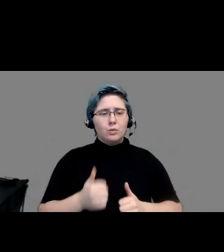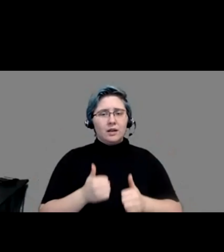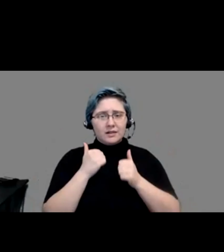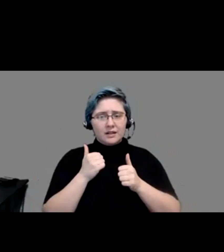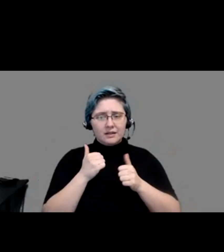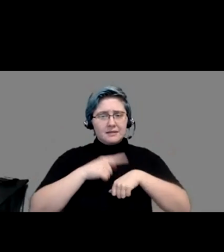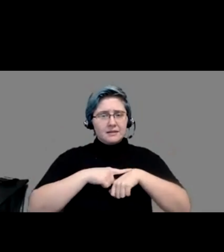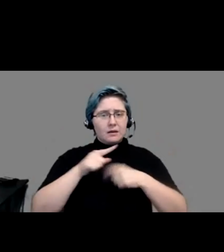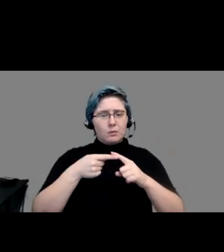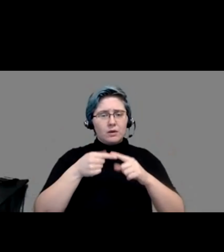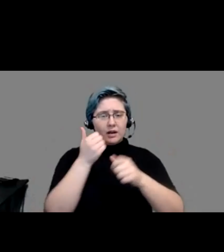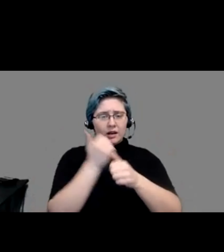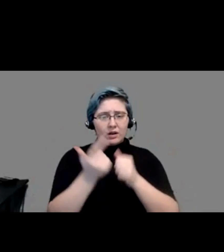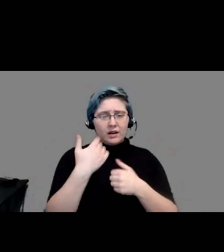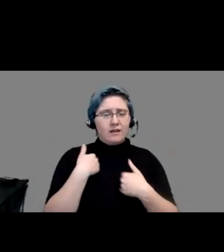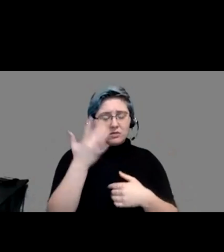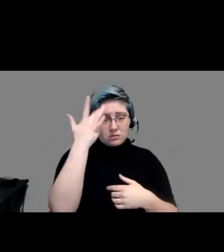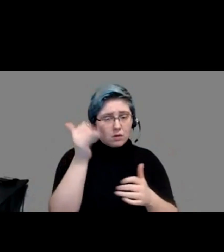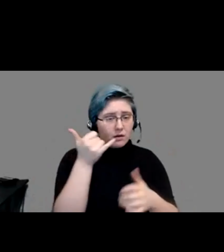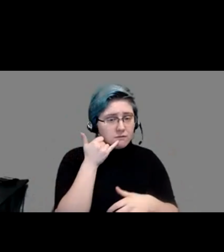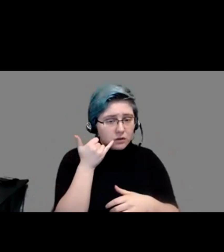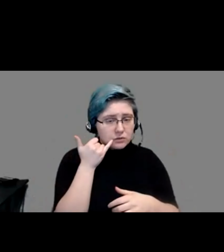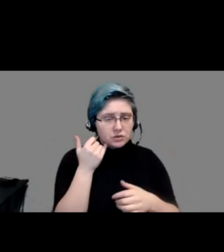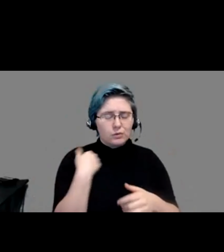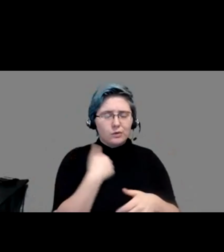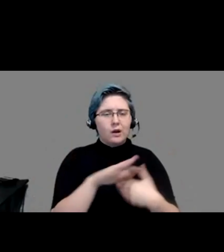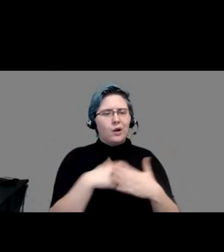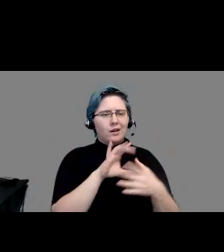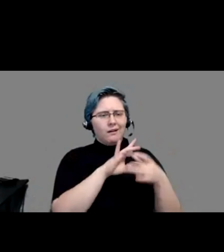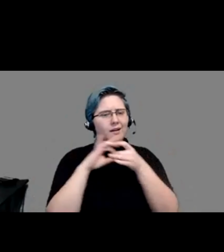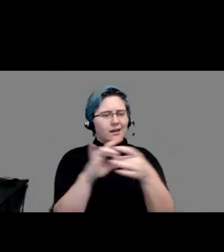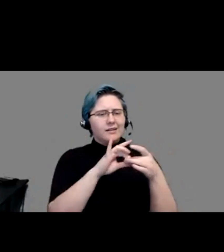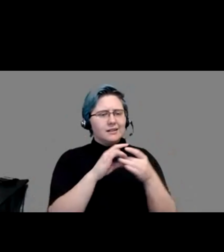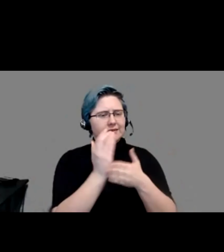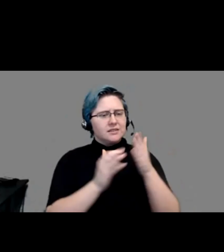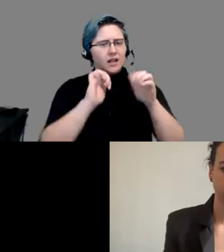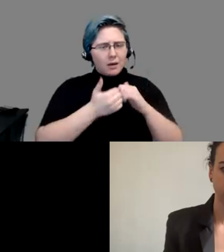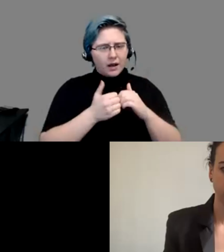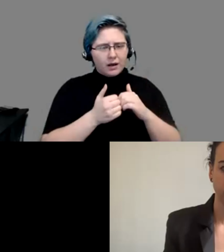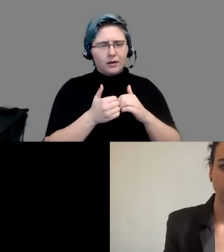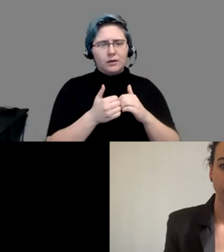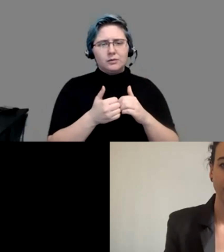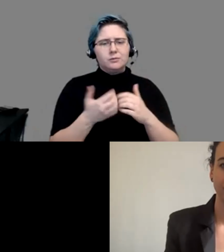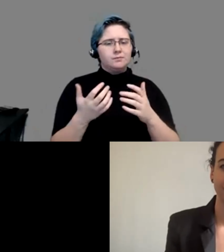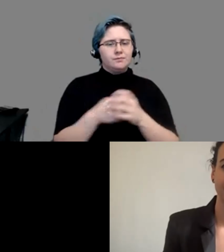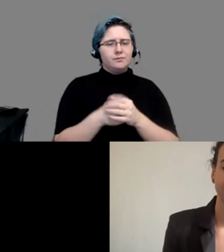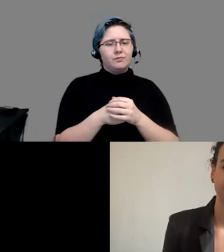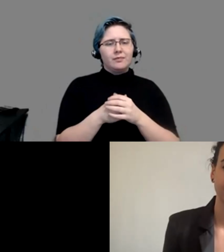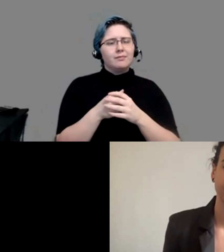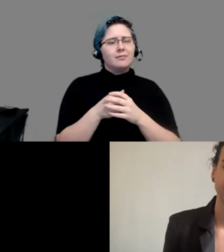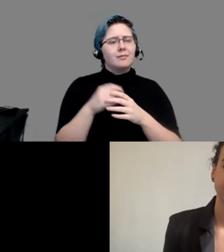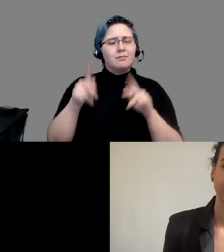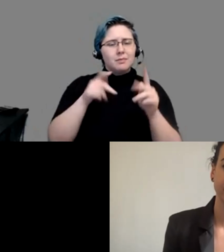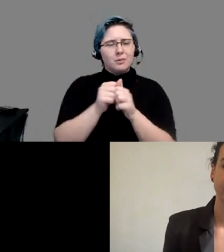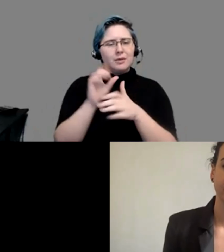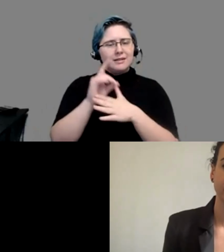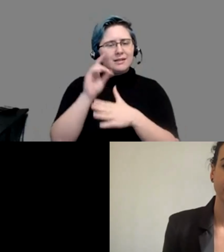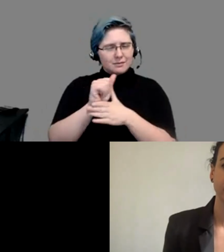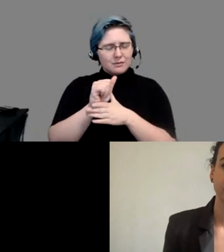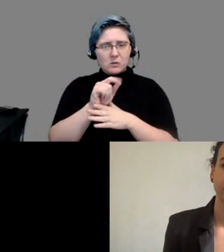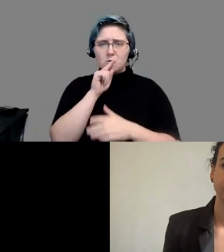where everyone has smartphones and we're all connected in one way, shape, or form or another. And people with